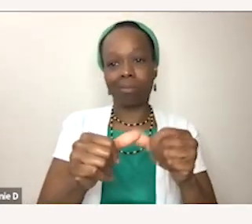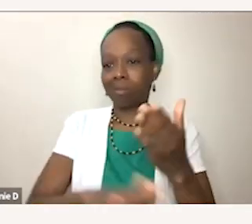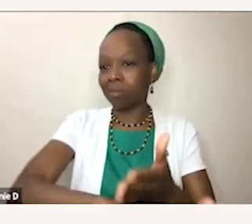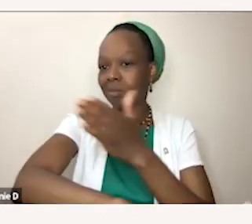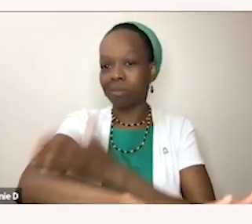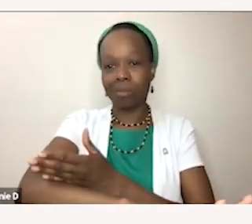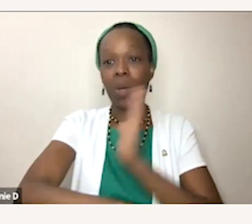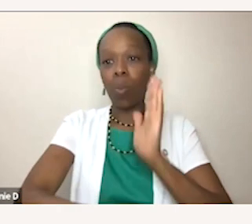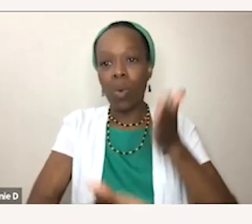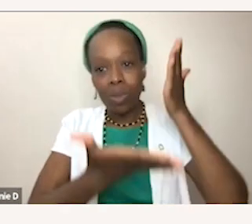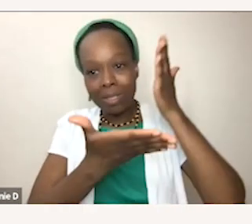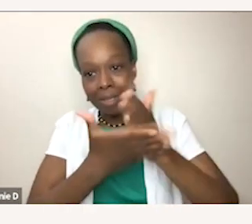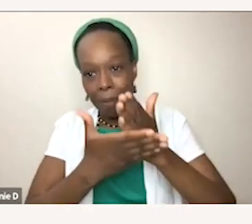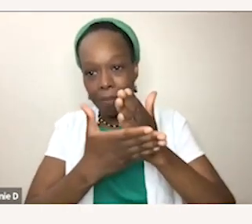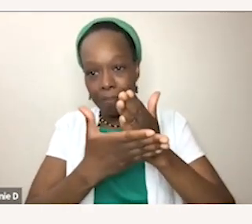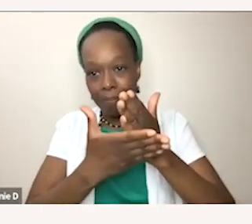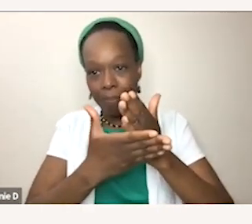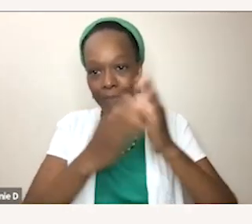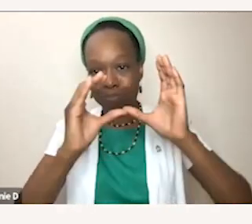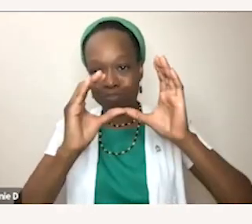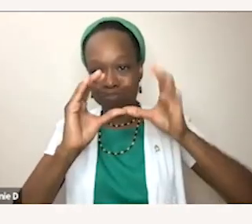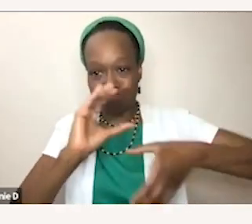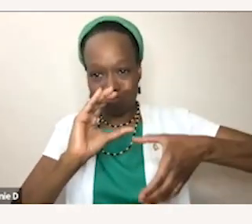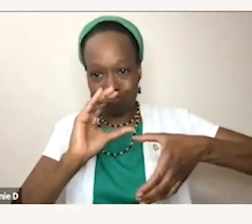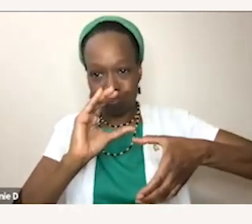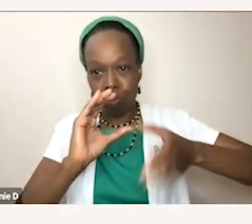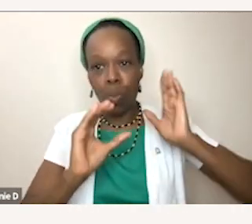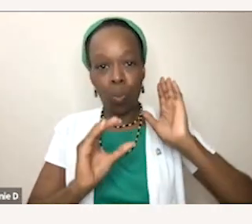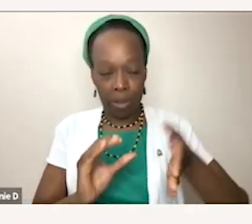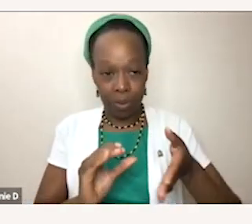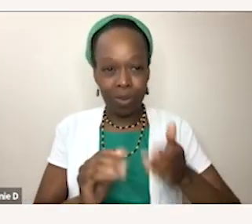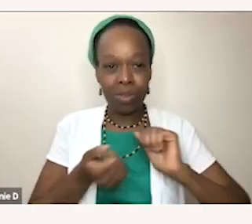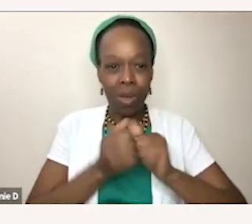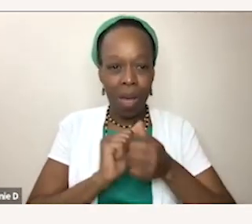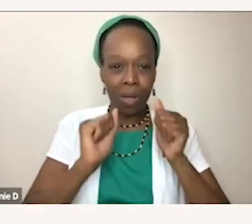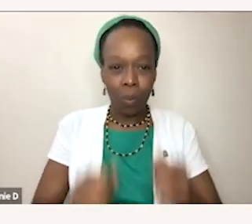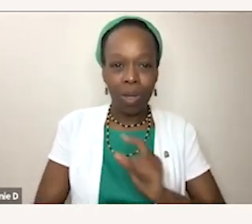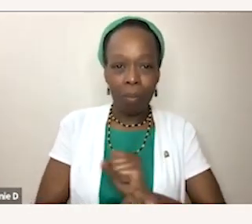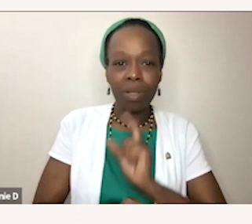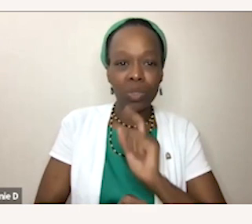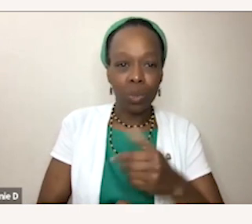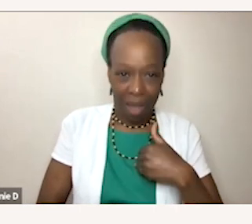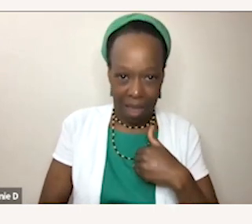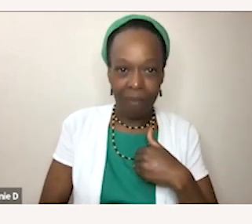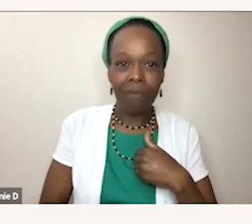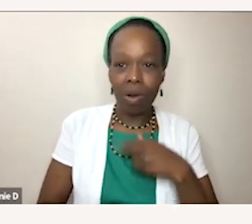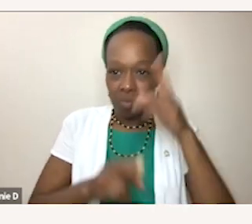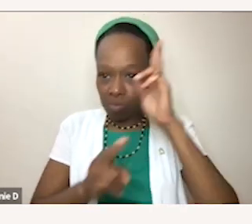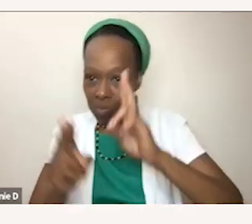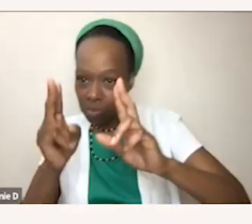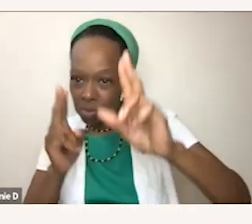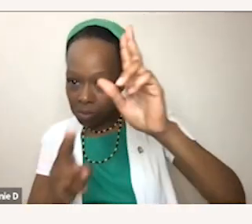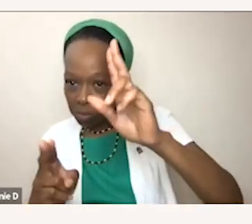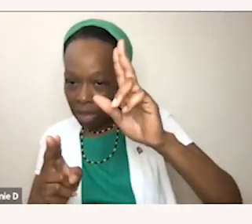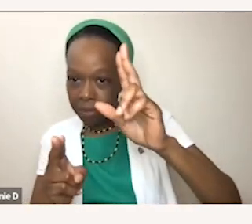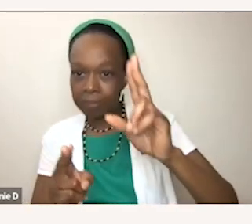stop conversations in its tracks. So how can we ensure that we are letting inclusion and respecting the preferences of the disability